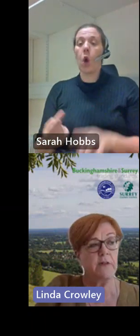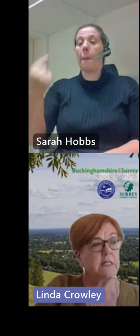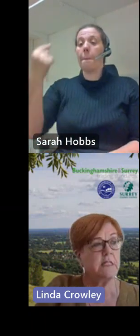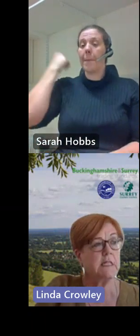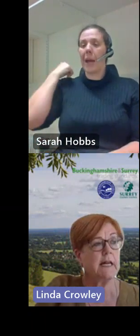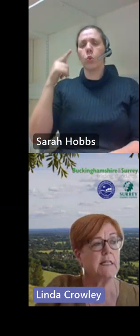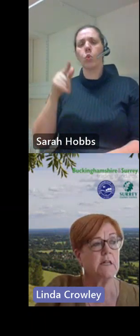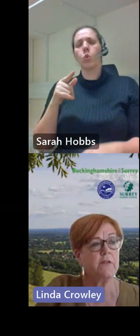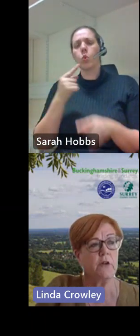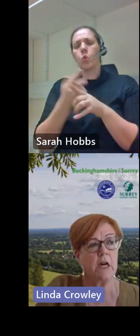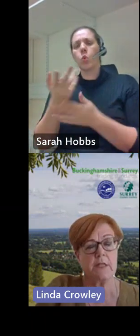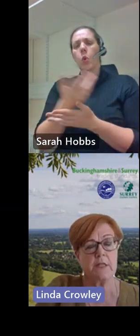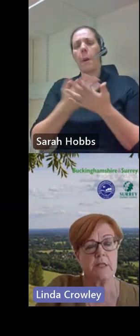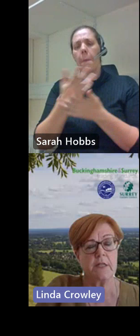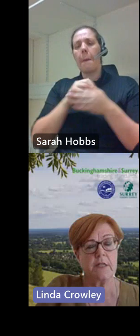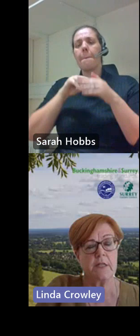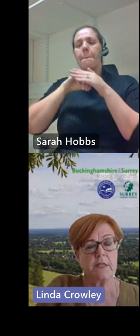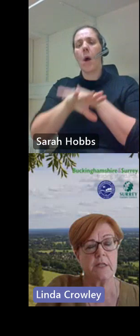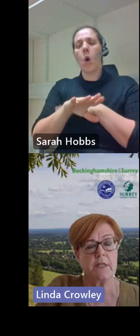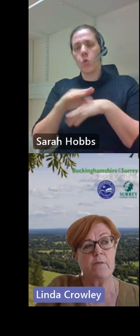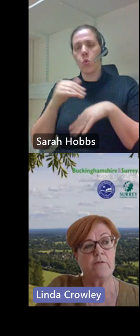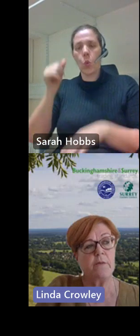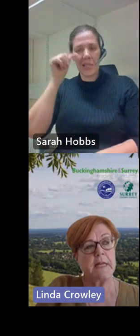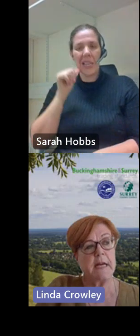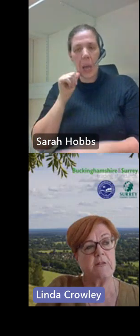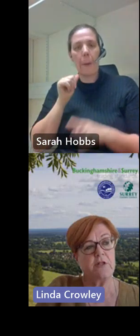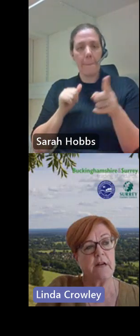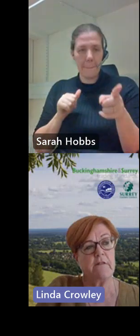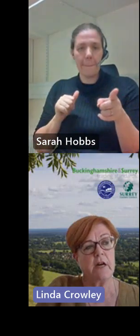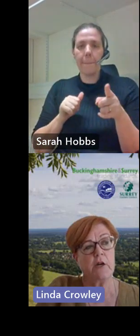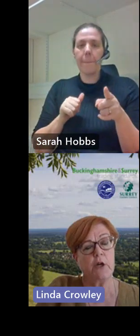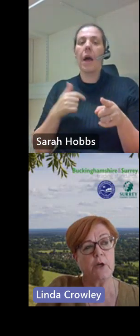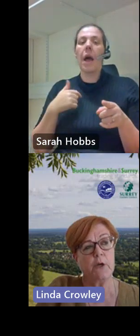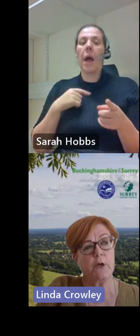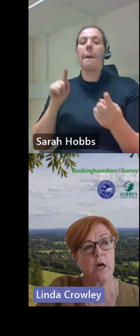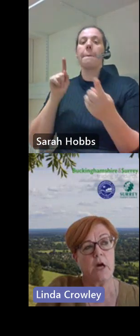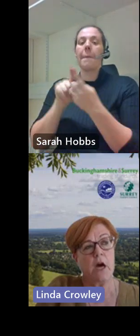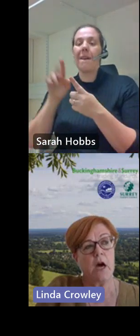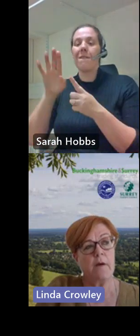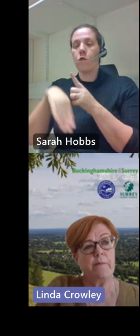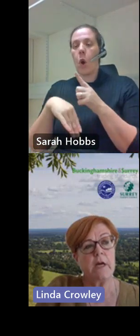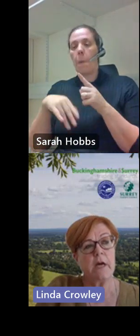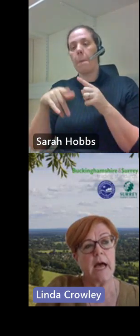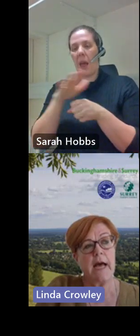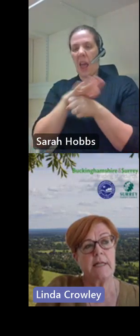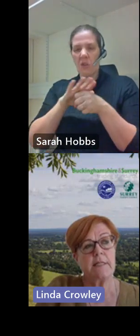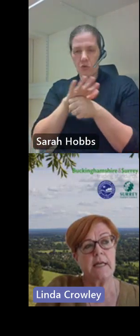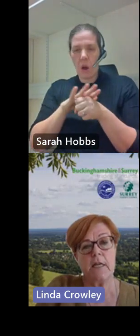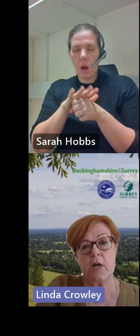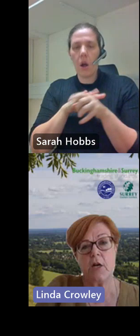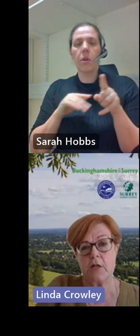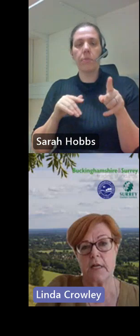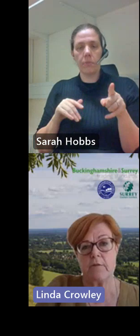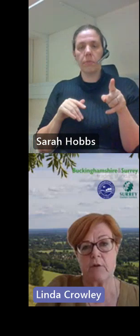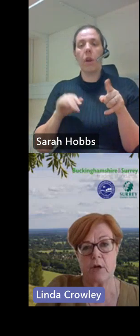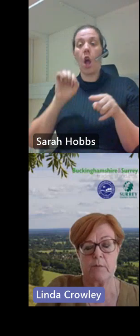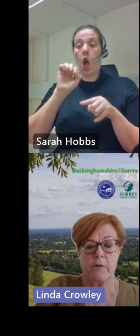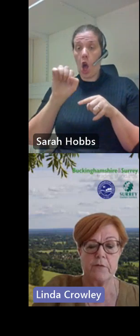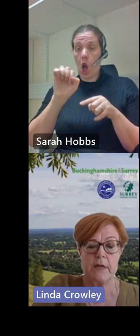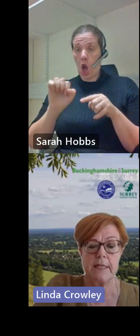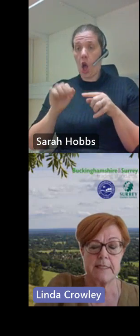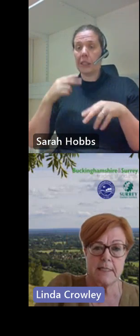scams, I visited a lady a few years ago from the Tandridge area who had in her